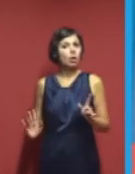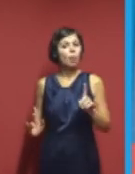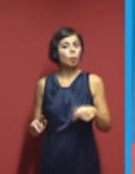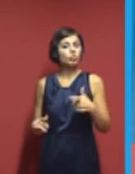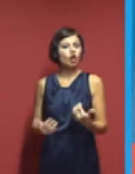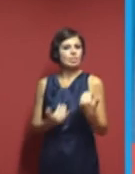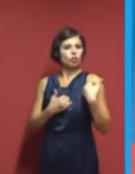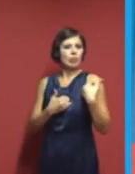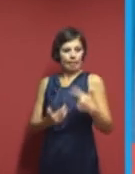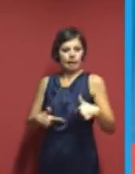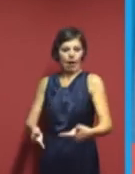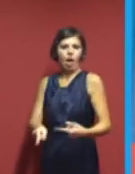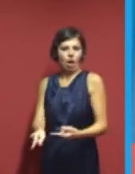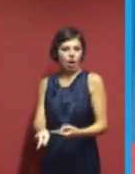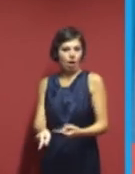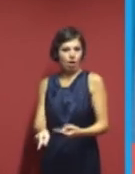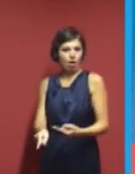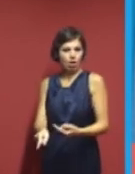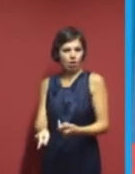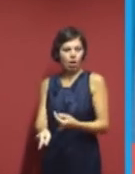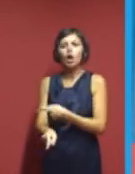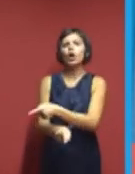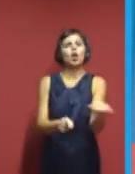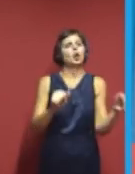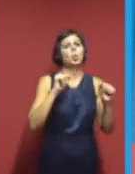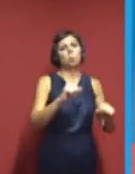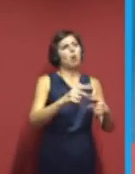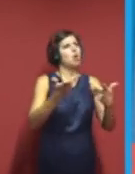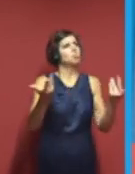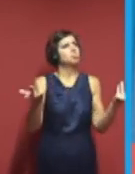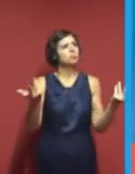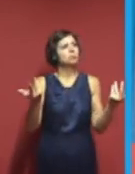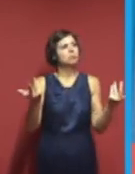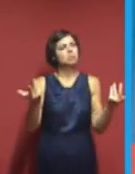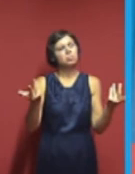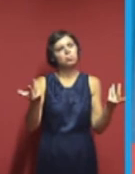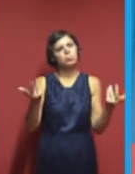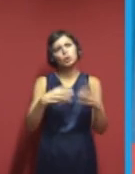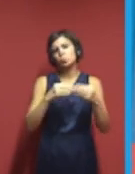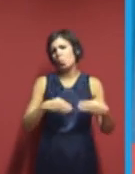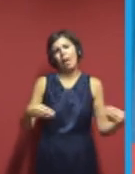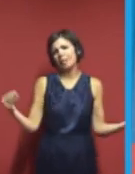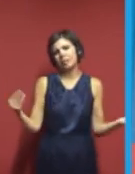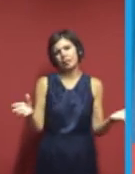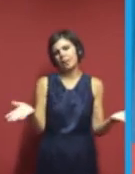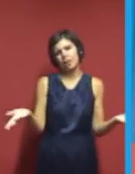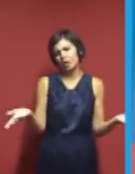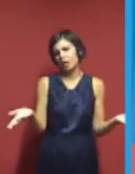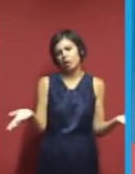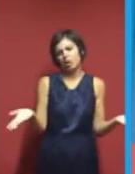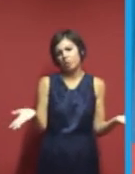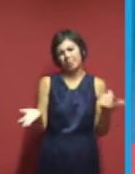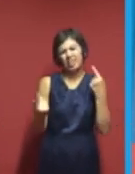we've started to get more and more kids coming to us who have mental health diagnoses, such as Asperger's, autism, ADHD, or